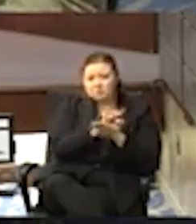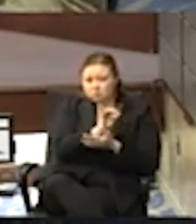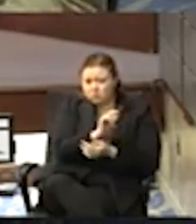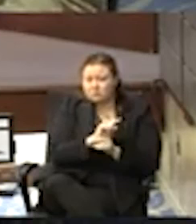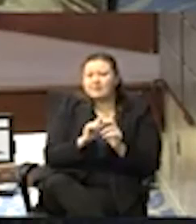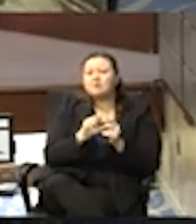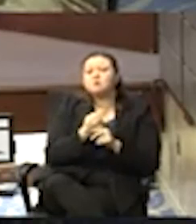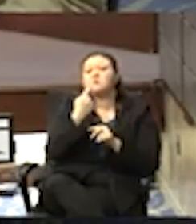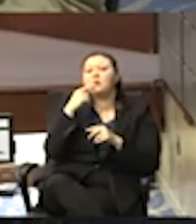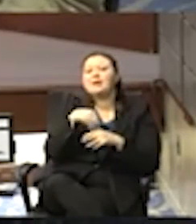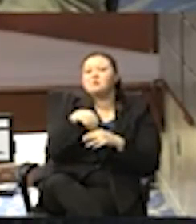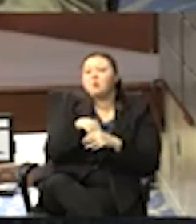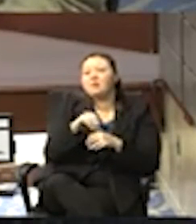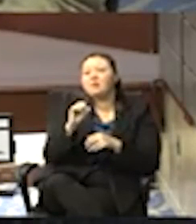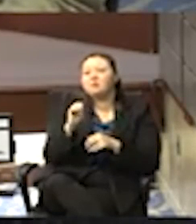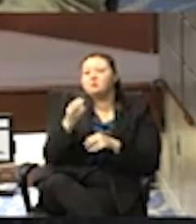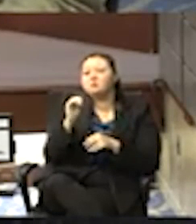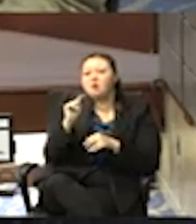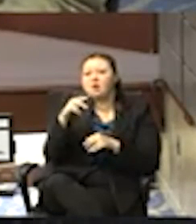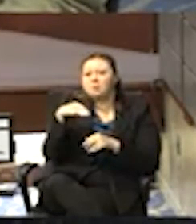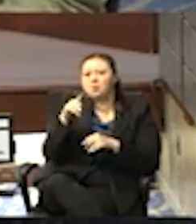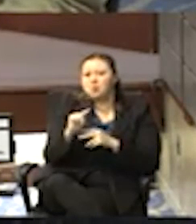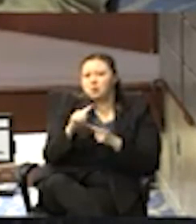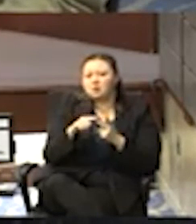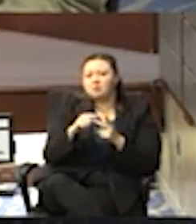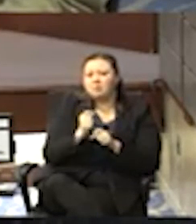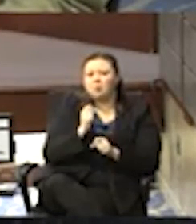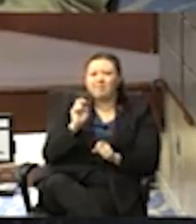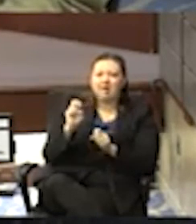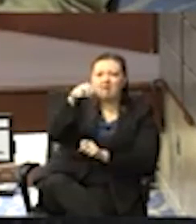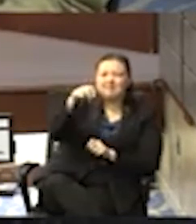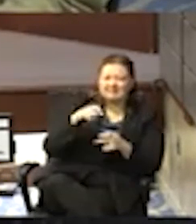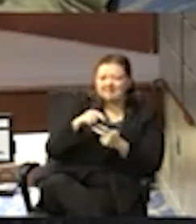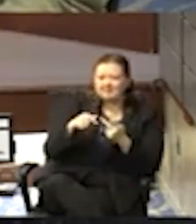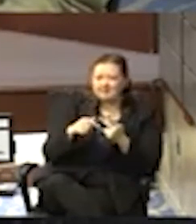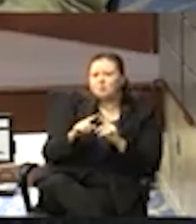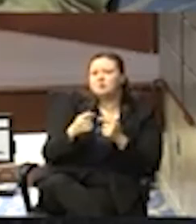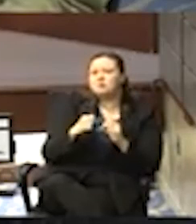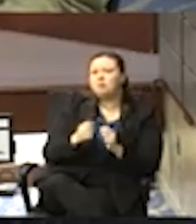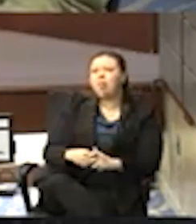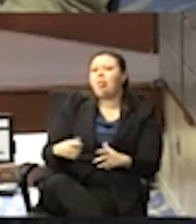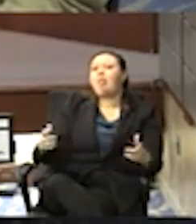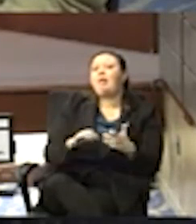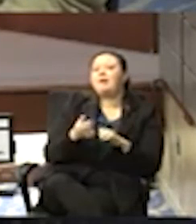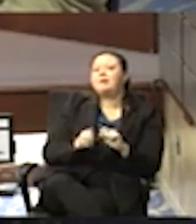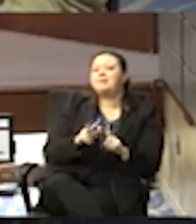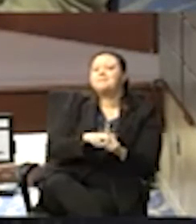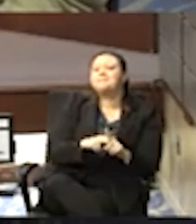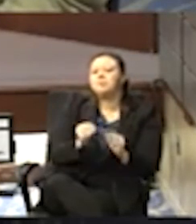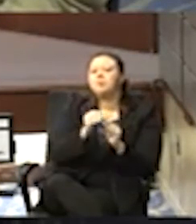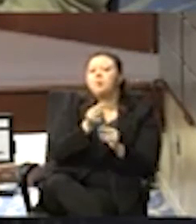if they use it for indoor, for like shot put, Right. pole vault areas. We are looking at how to flex out that space. It